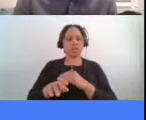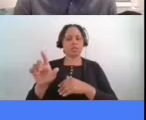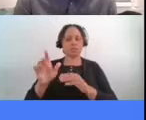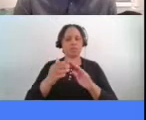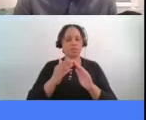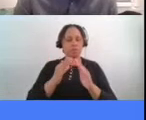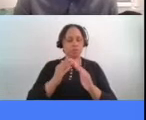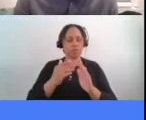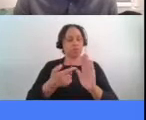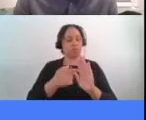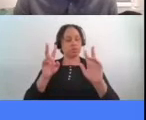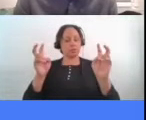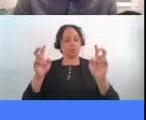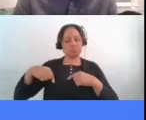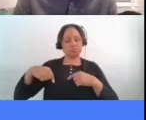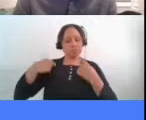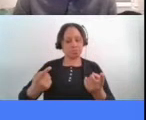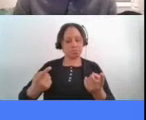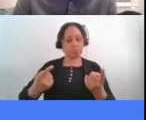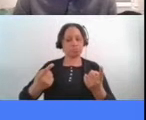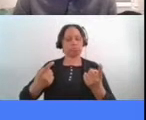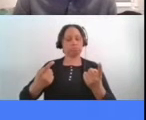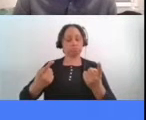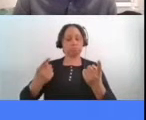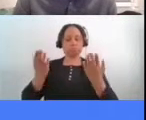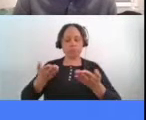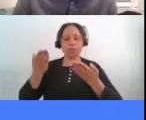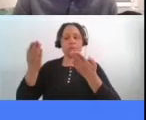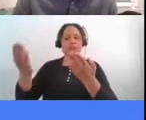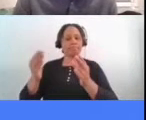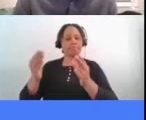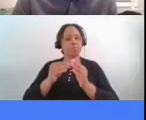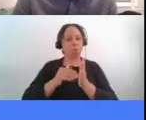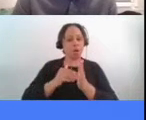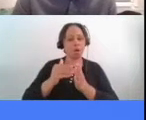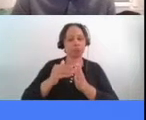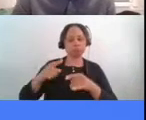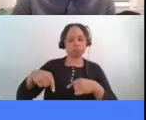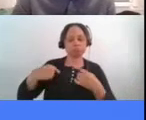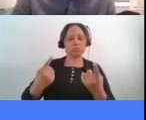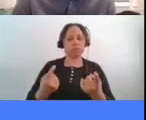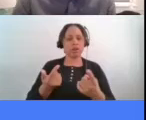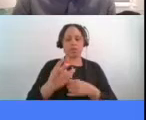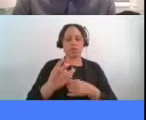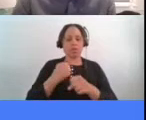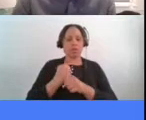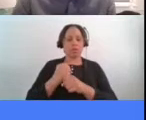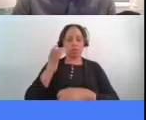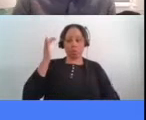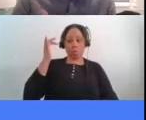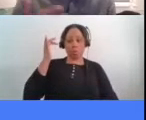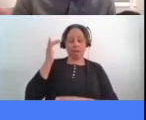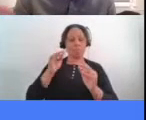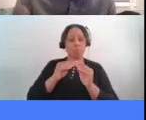more uh, frequently over the course of the last few years, as more and more members of our community are